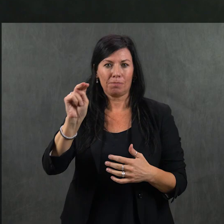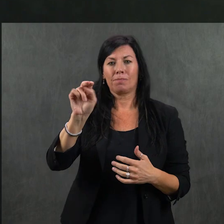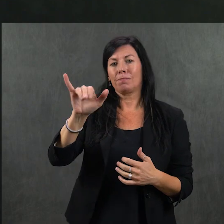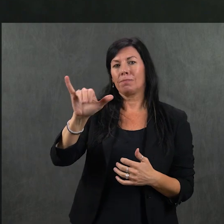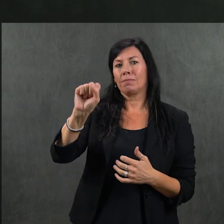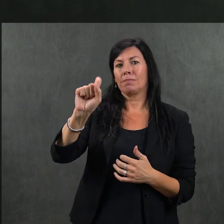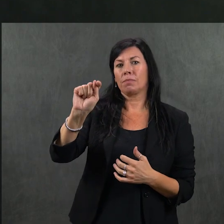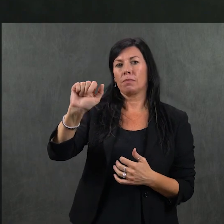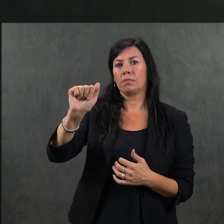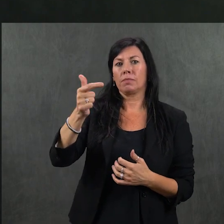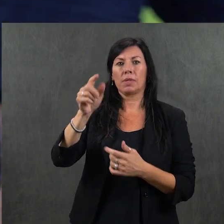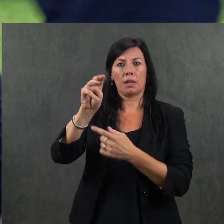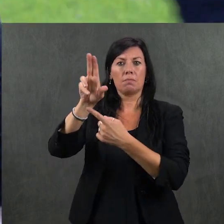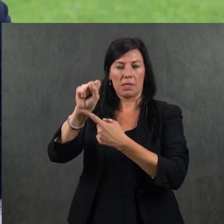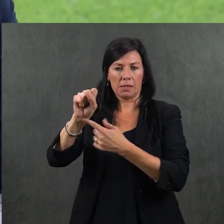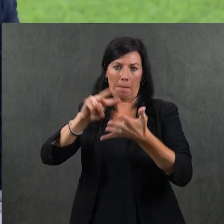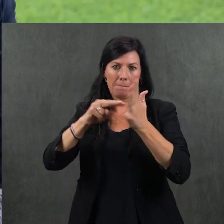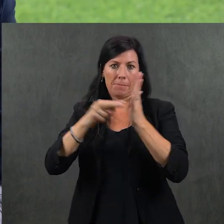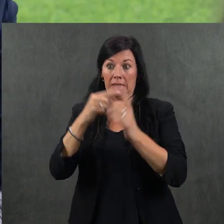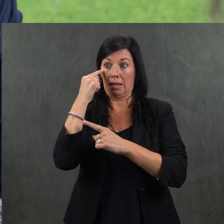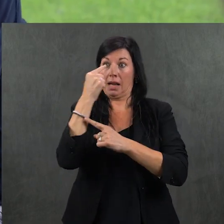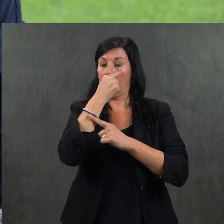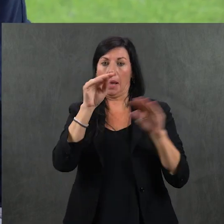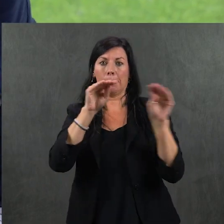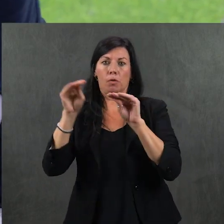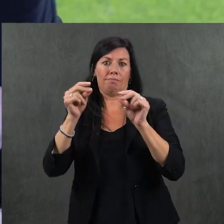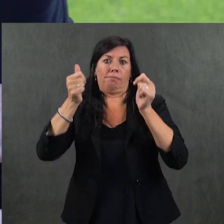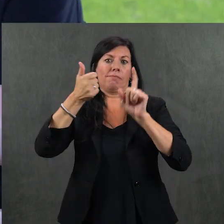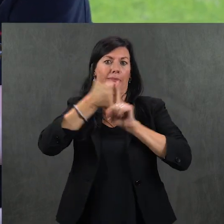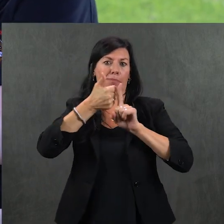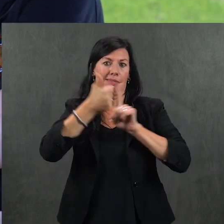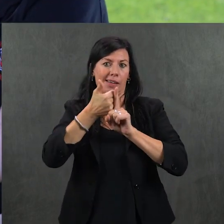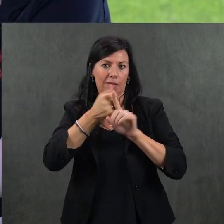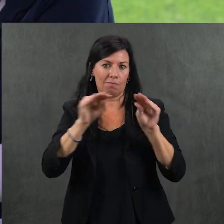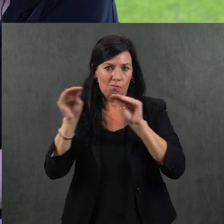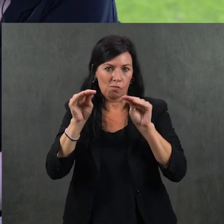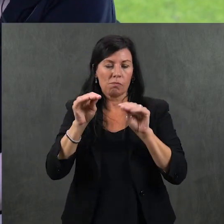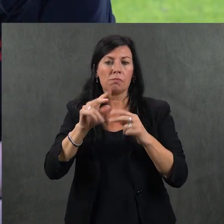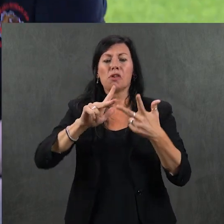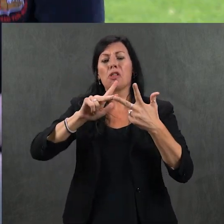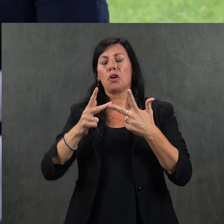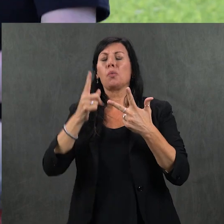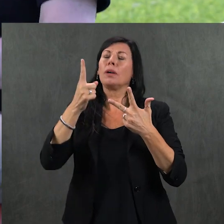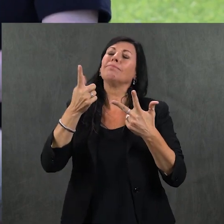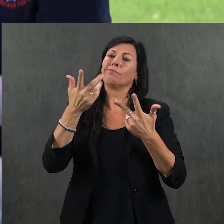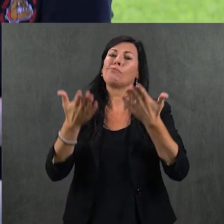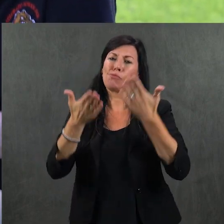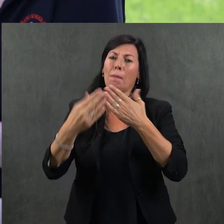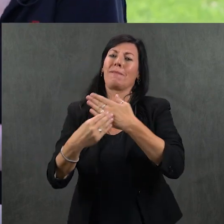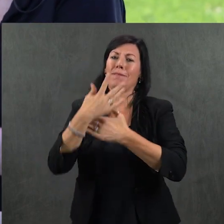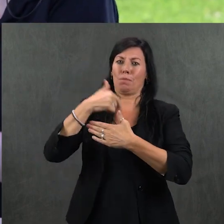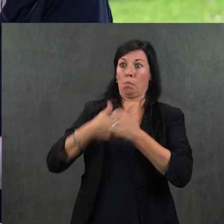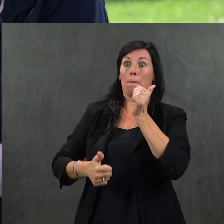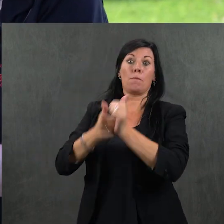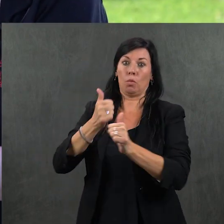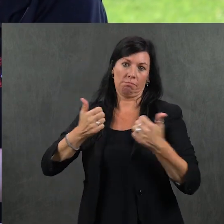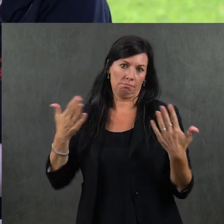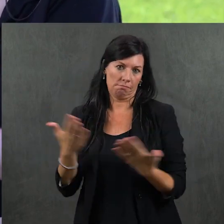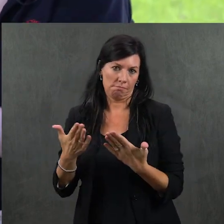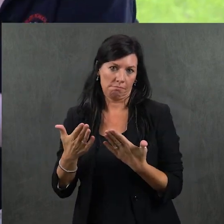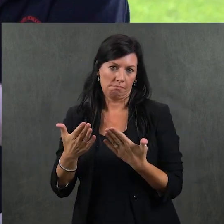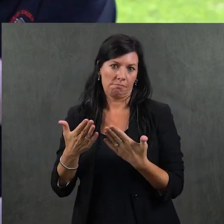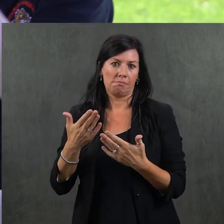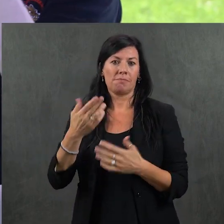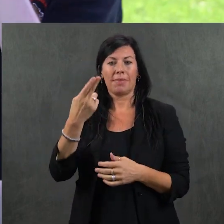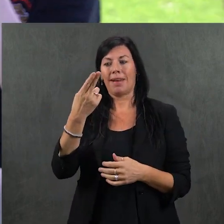involuntary movement of the eyes. And then the third piece, which is probably what affects me the most, really, is hypersensitivity to light.